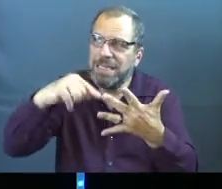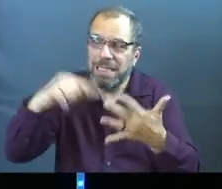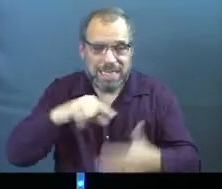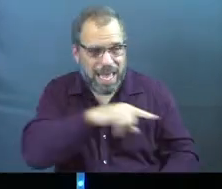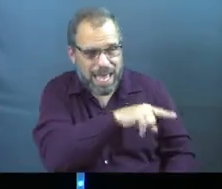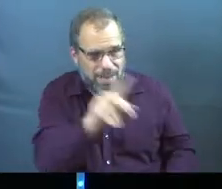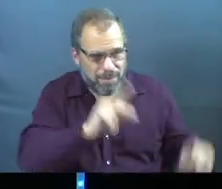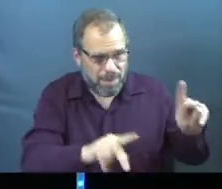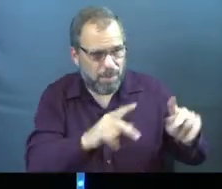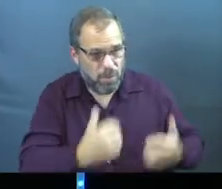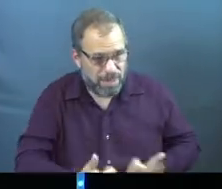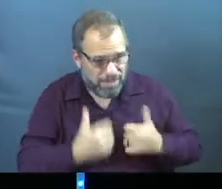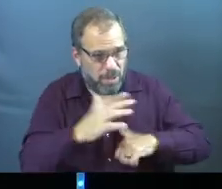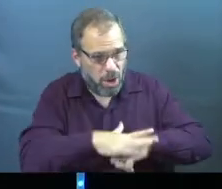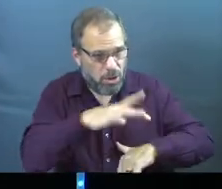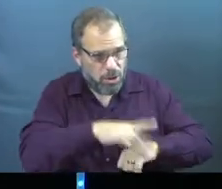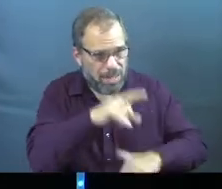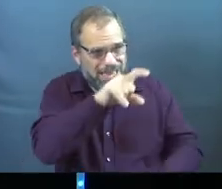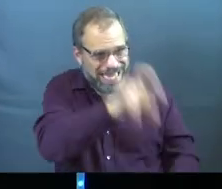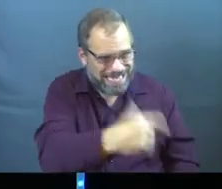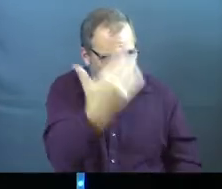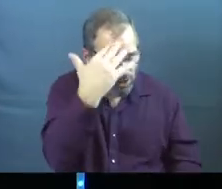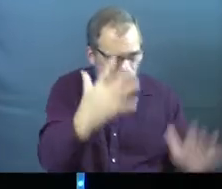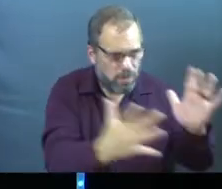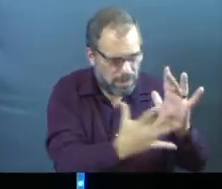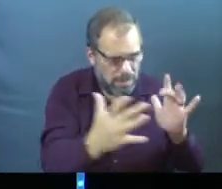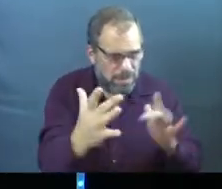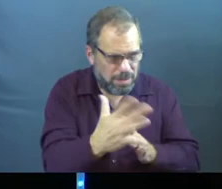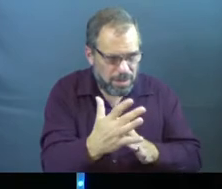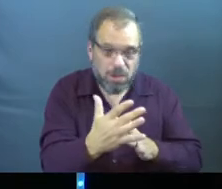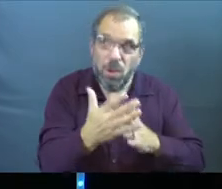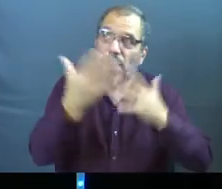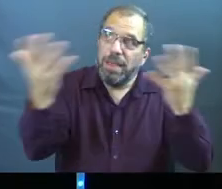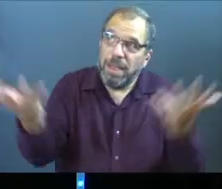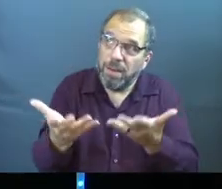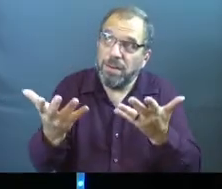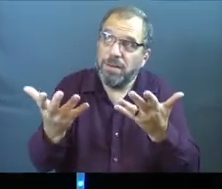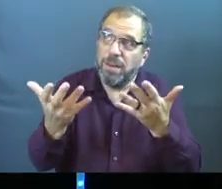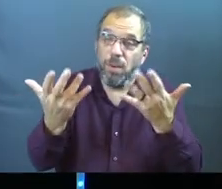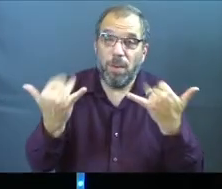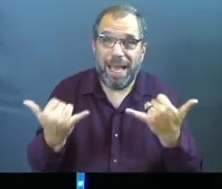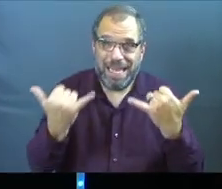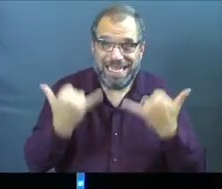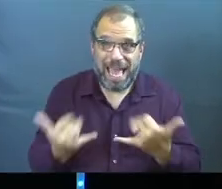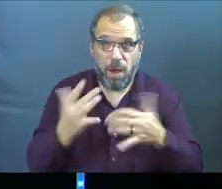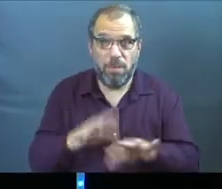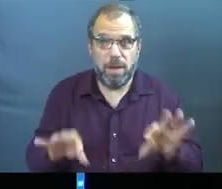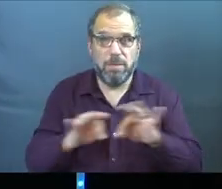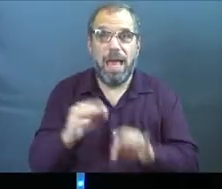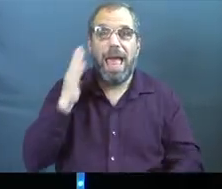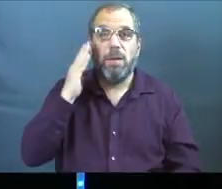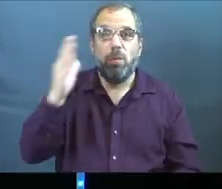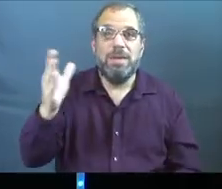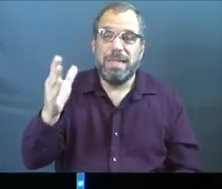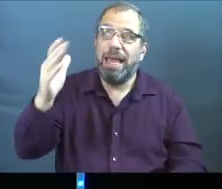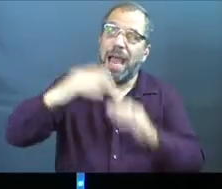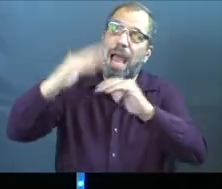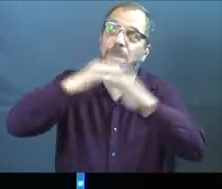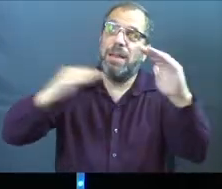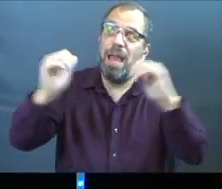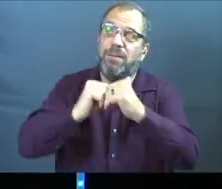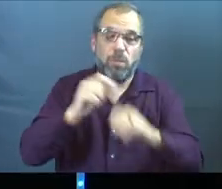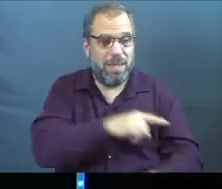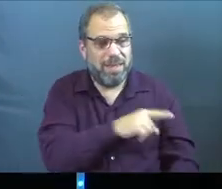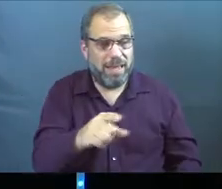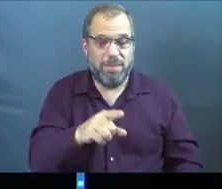people with every breath, there are people who need to know Jesus. So God, I'm here because here matters. And one day I'll get to rest in eternity with